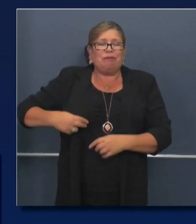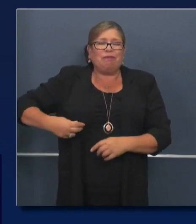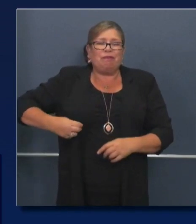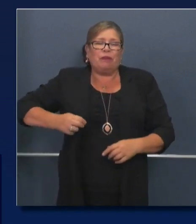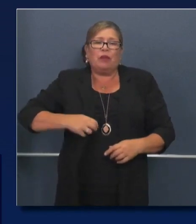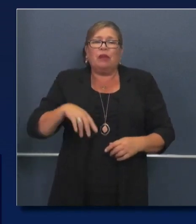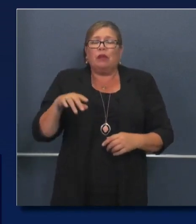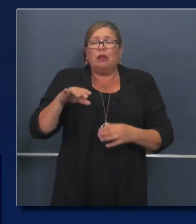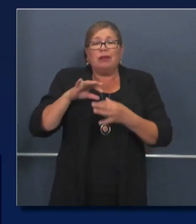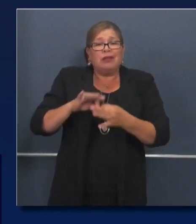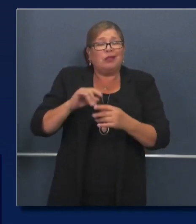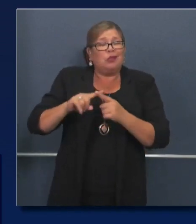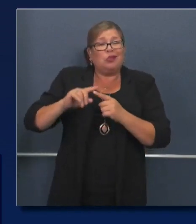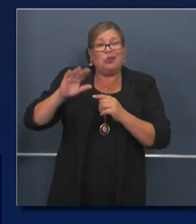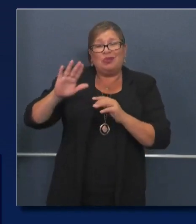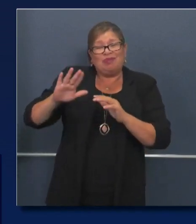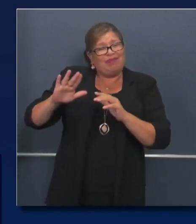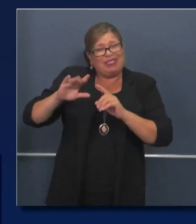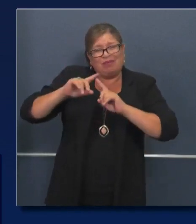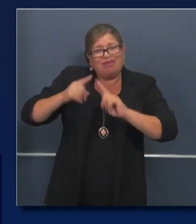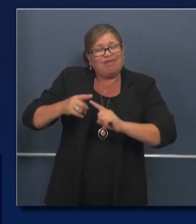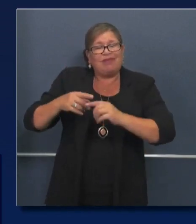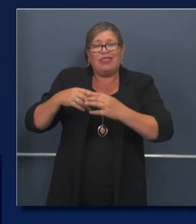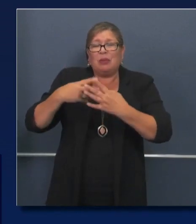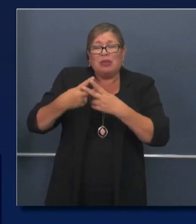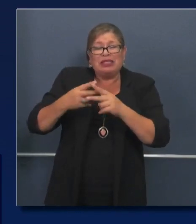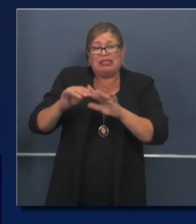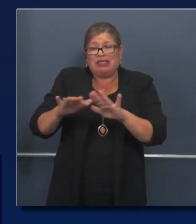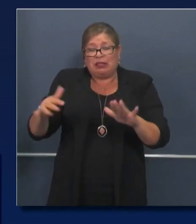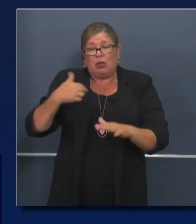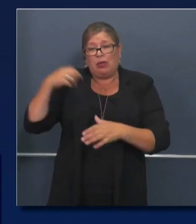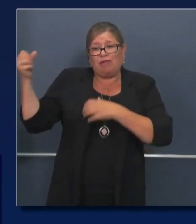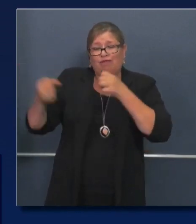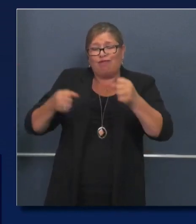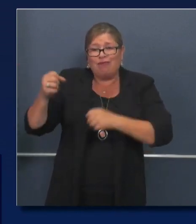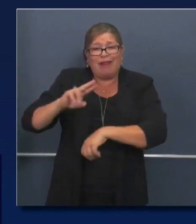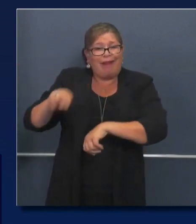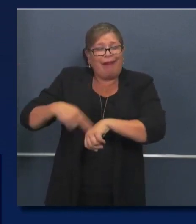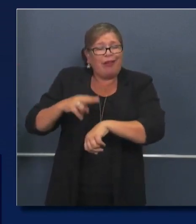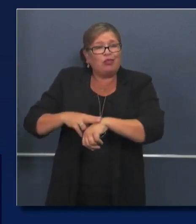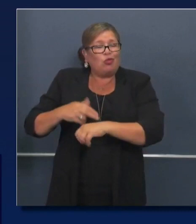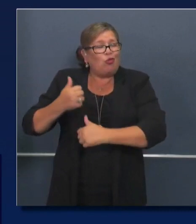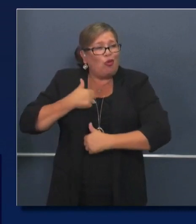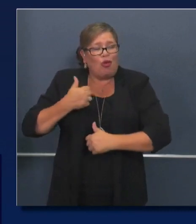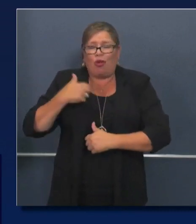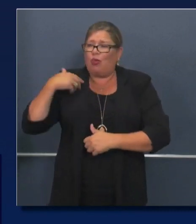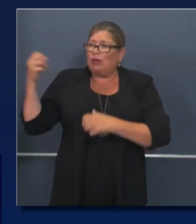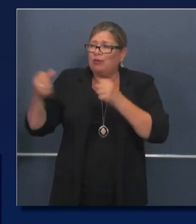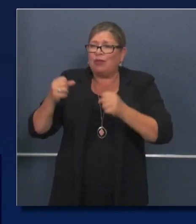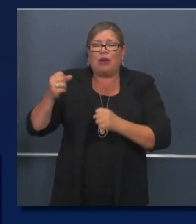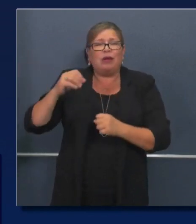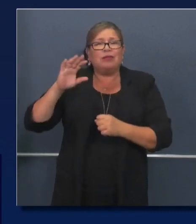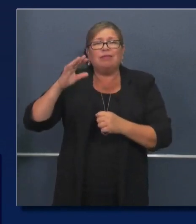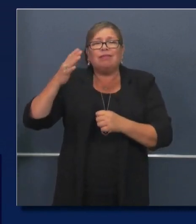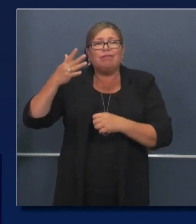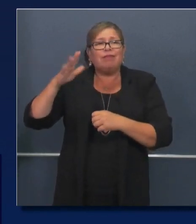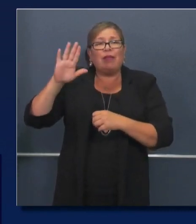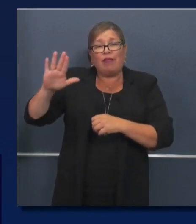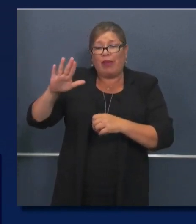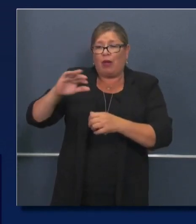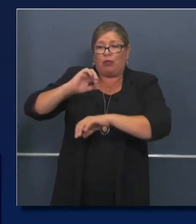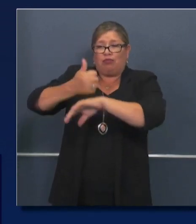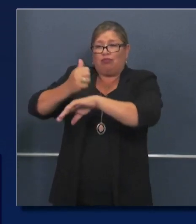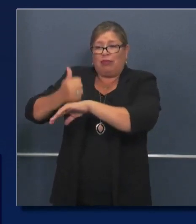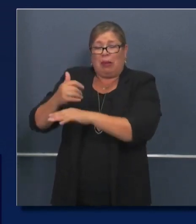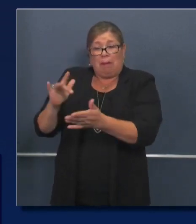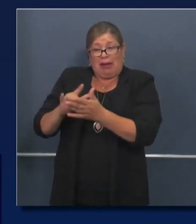HHS officials, not just from the state of California, but in partnership with the federal government. We brought resources to bear, including field medical